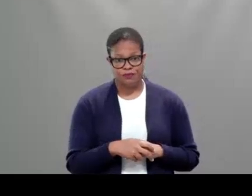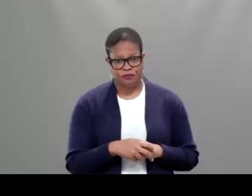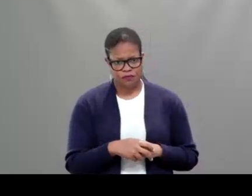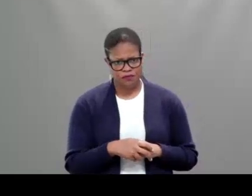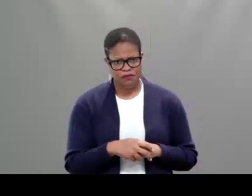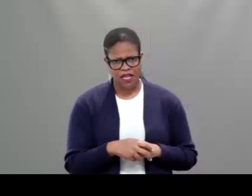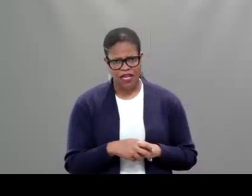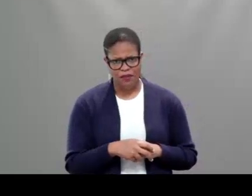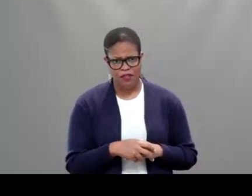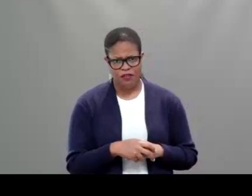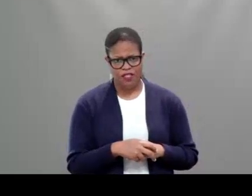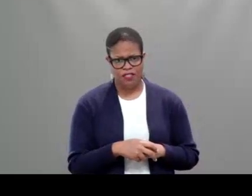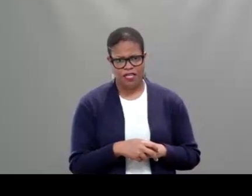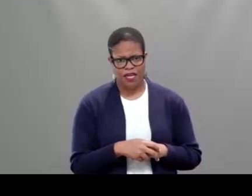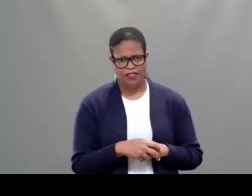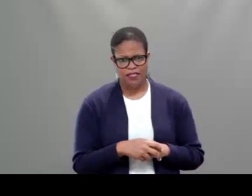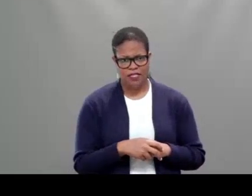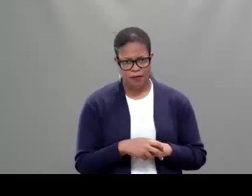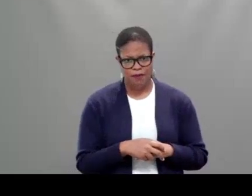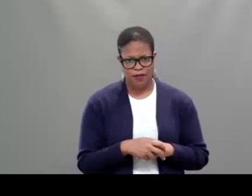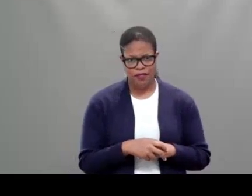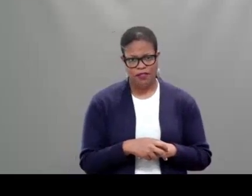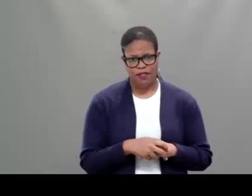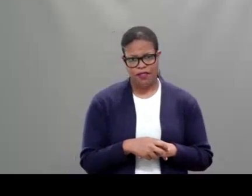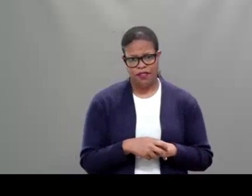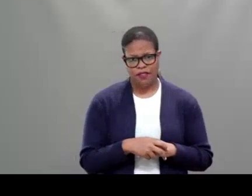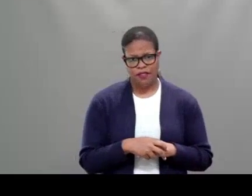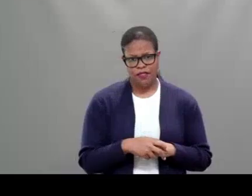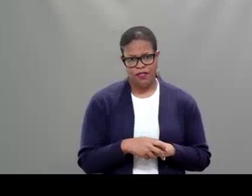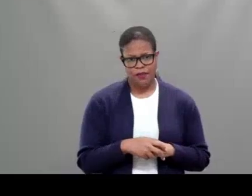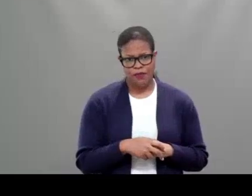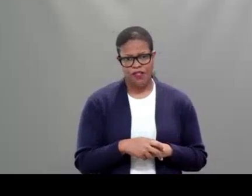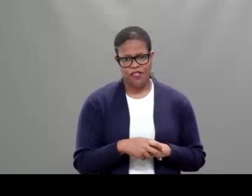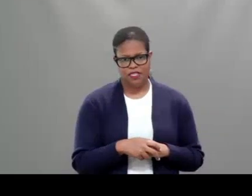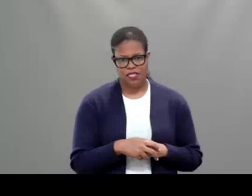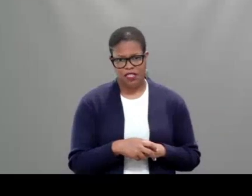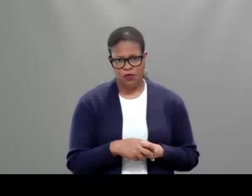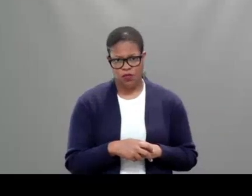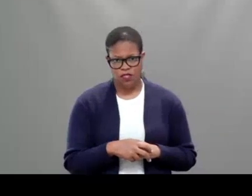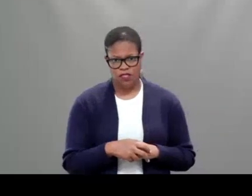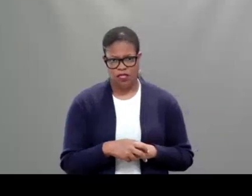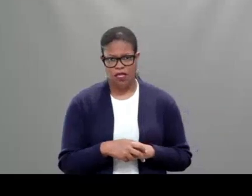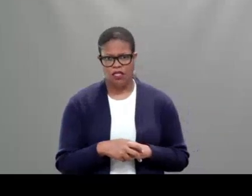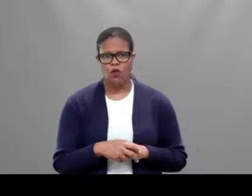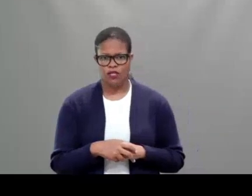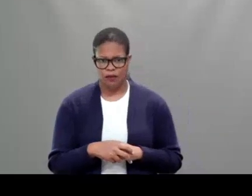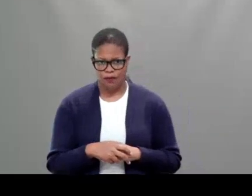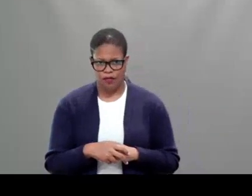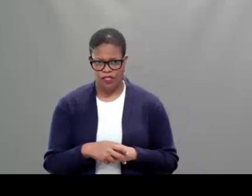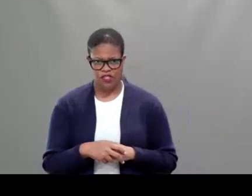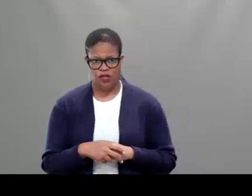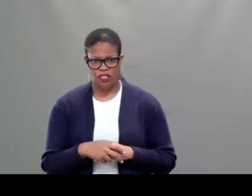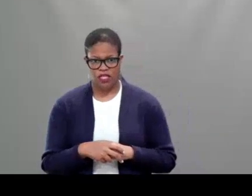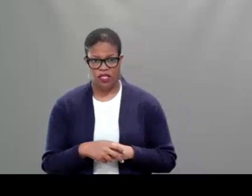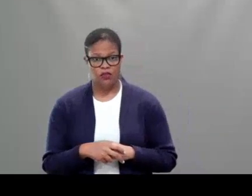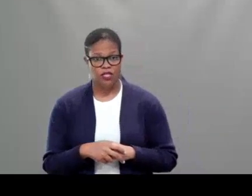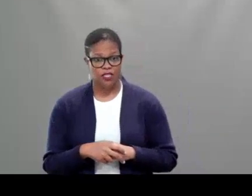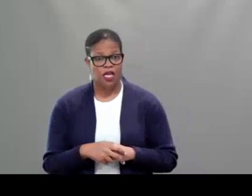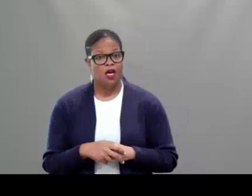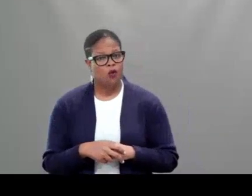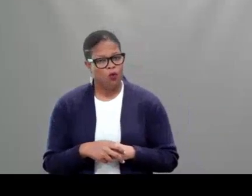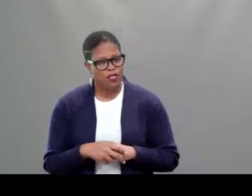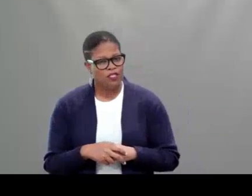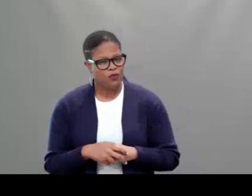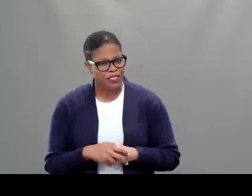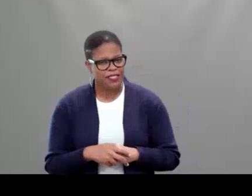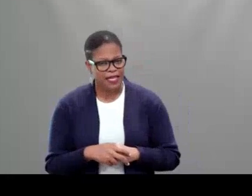Also, I'm curious that number. Previously, it was a lower number and it's starting to